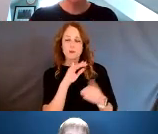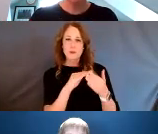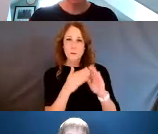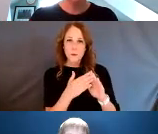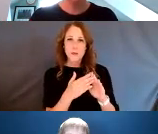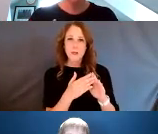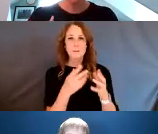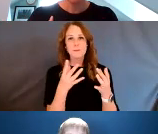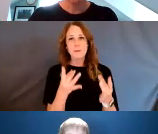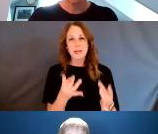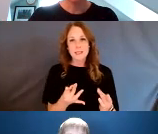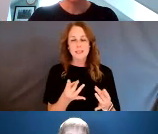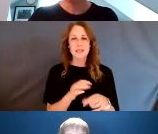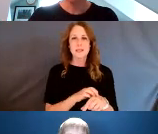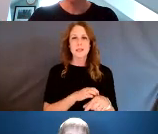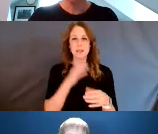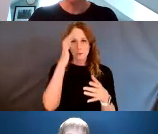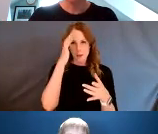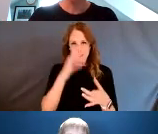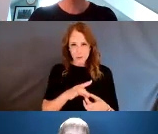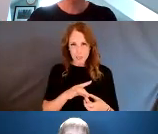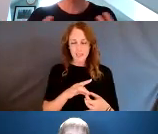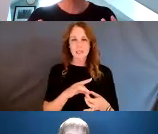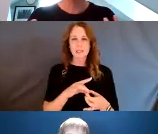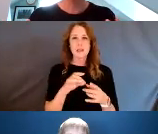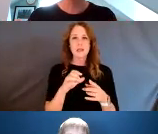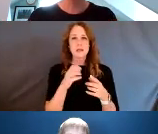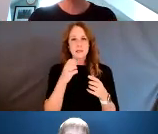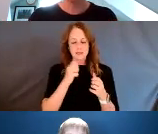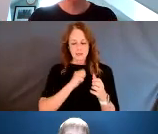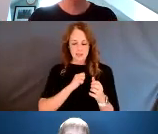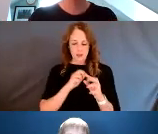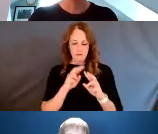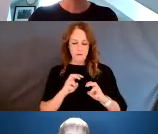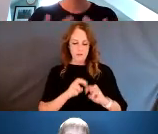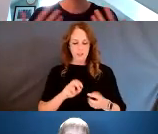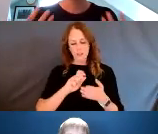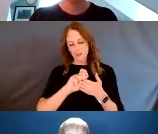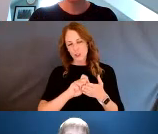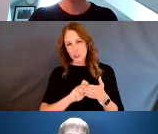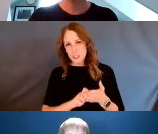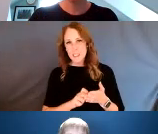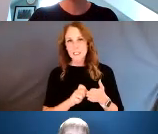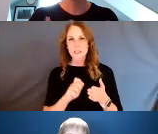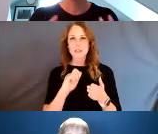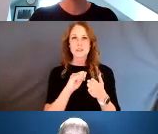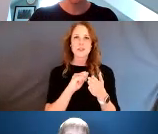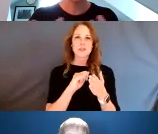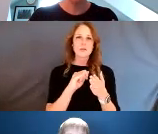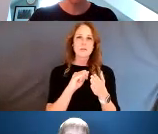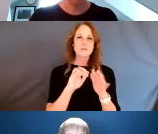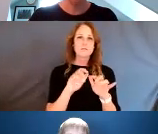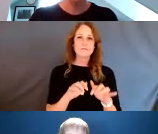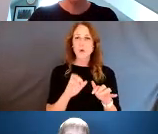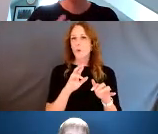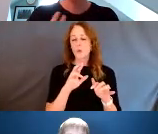or mindfulness, practicing self-reflection. So that could include journaling or just taking some time to